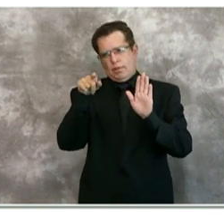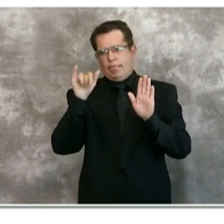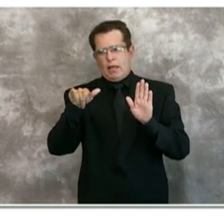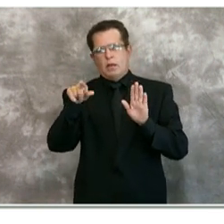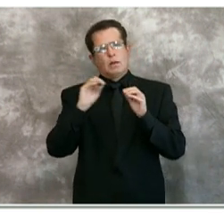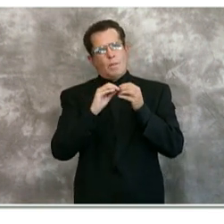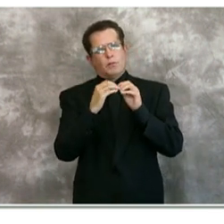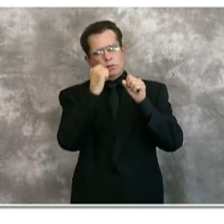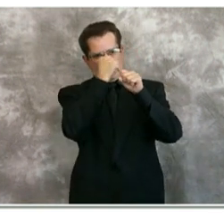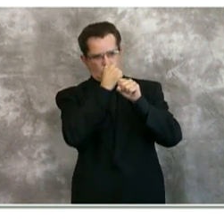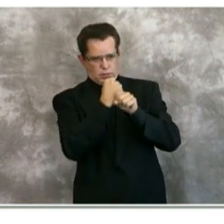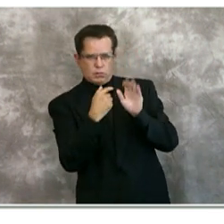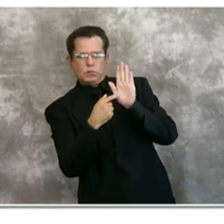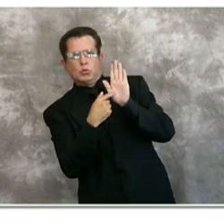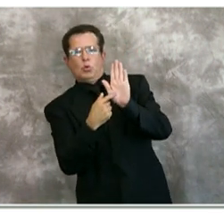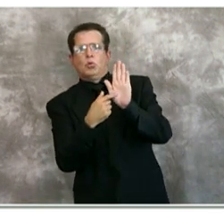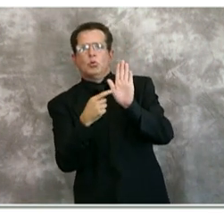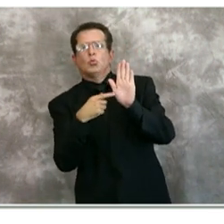It estimated